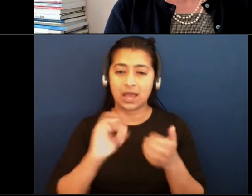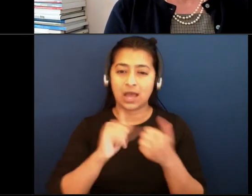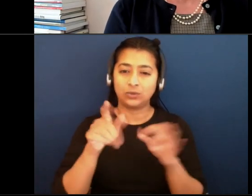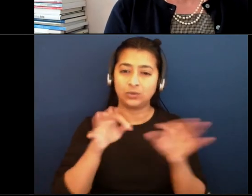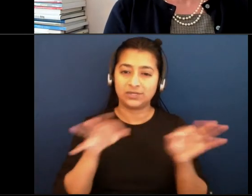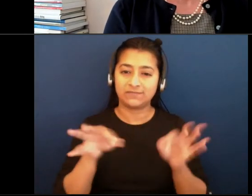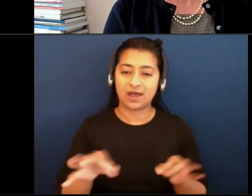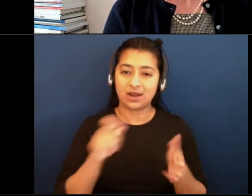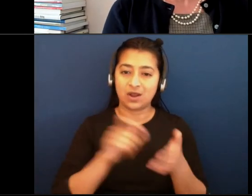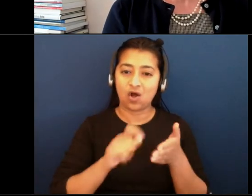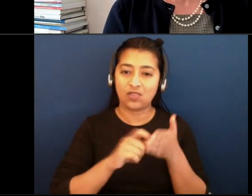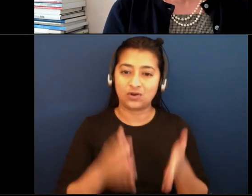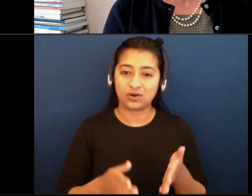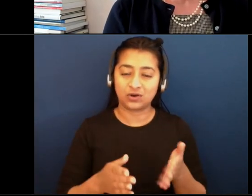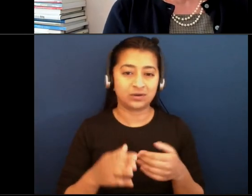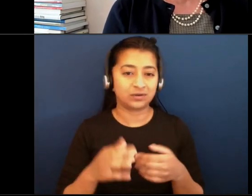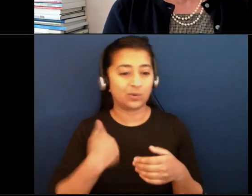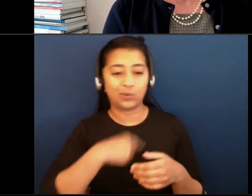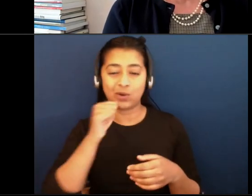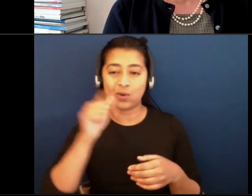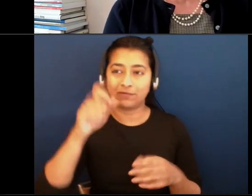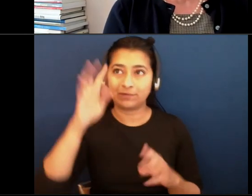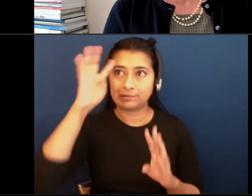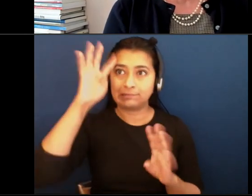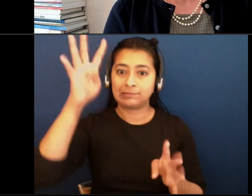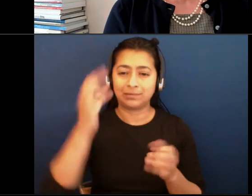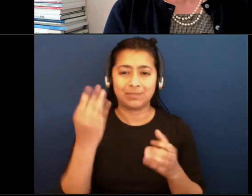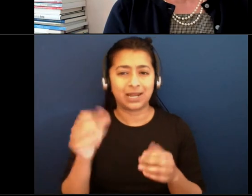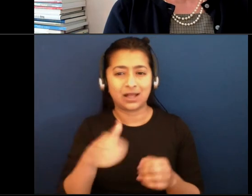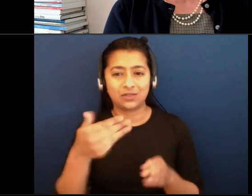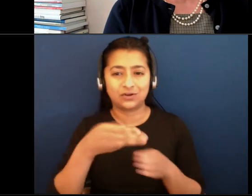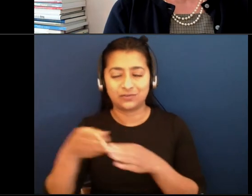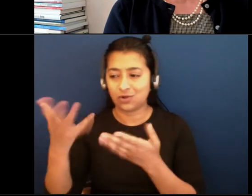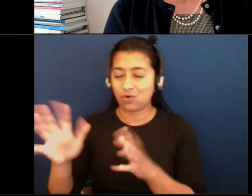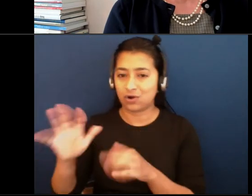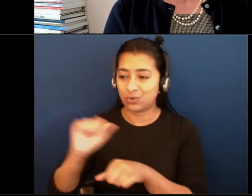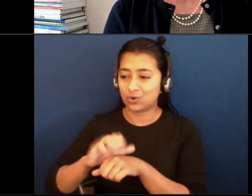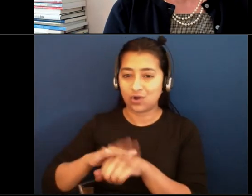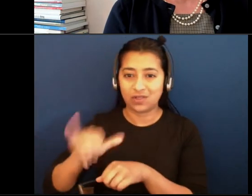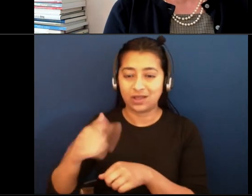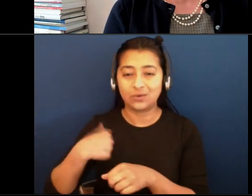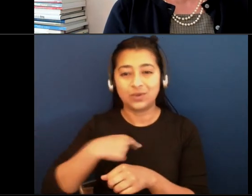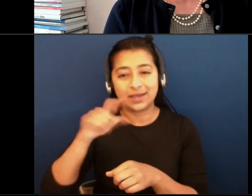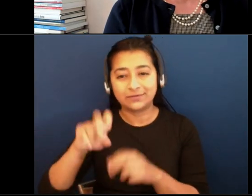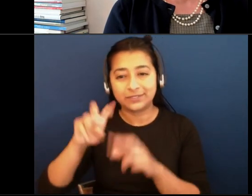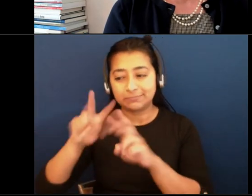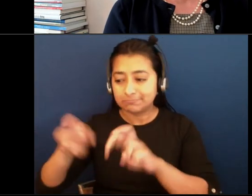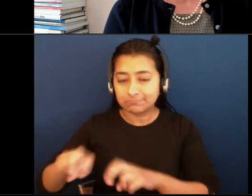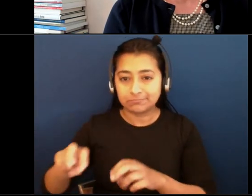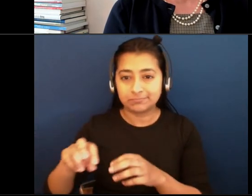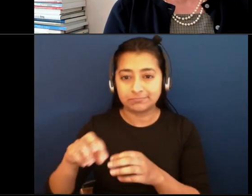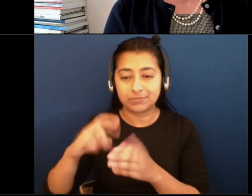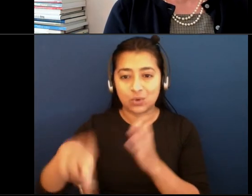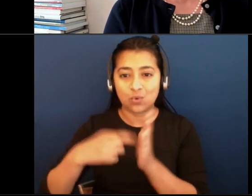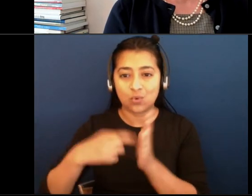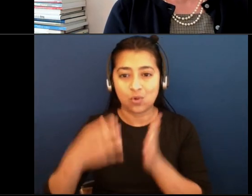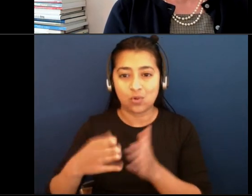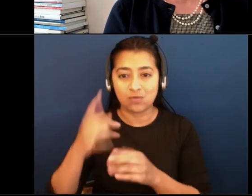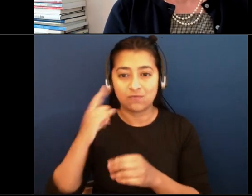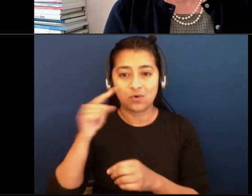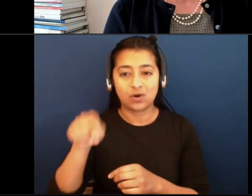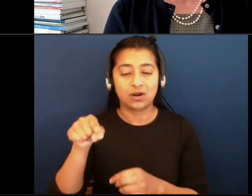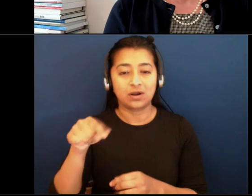Many disciplines have already worked on that. So I think we need to look at the role of a, you know, a community member